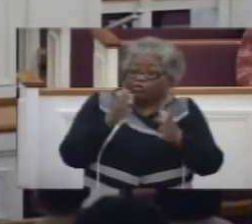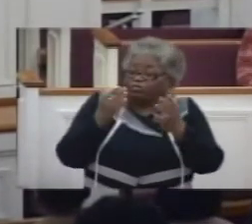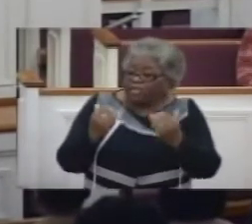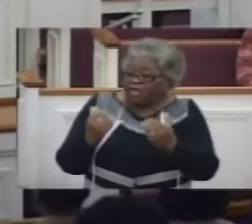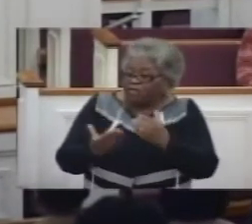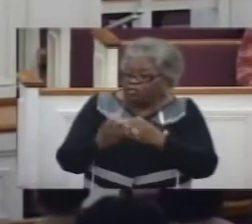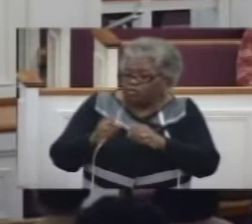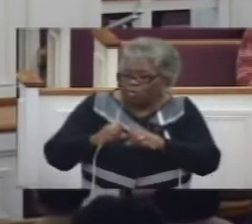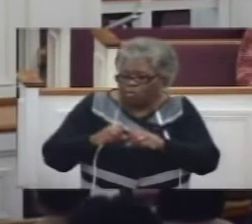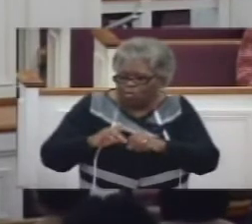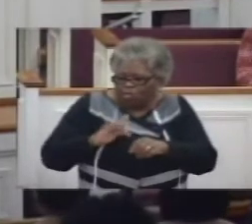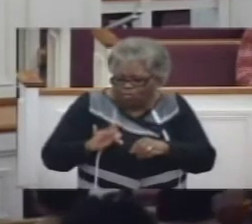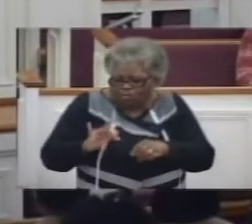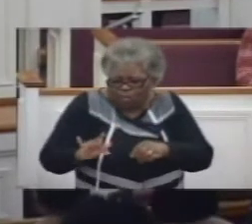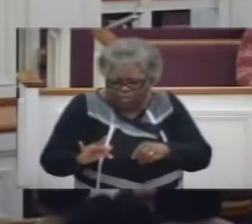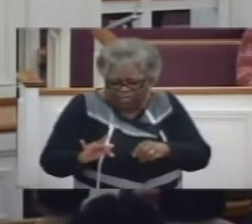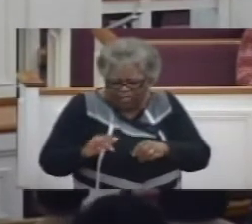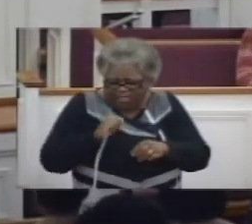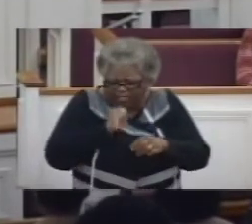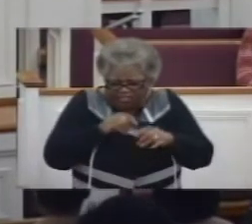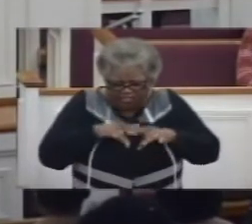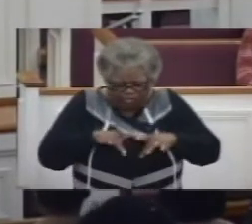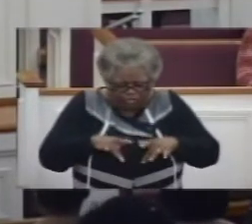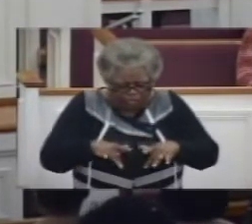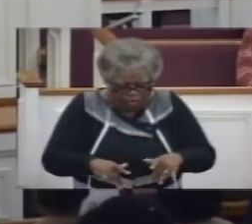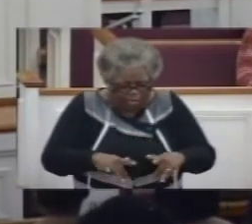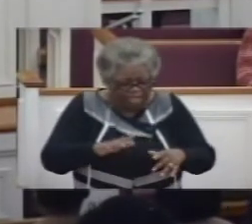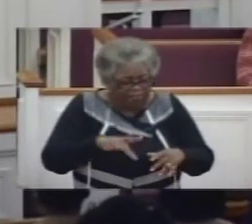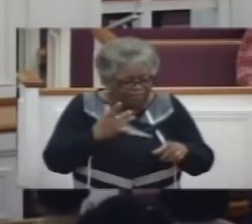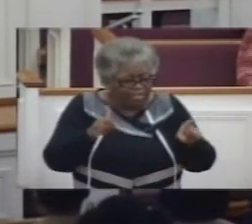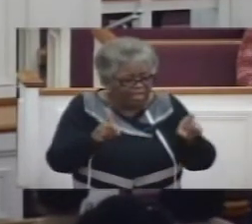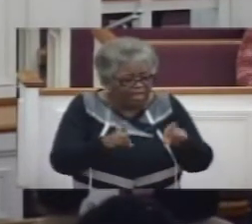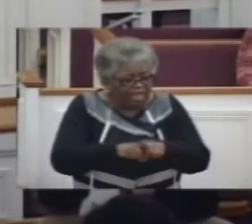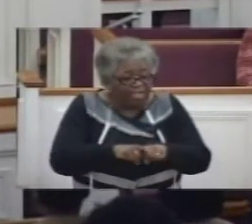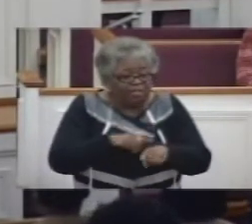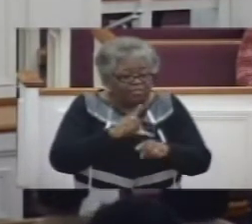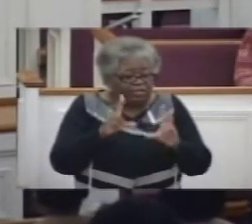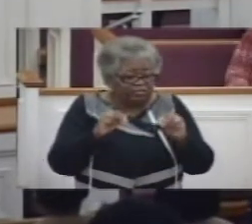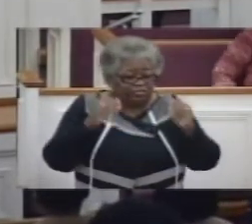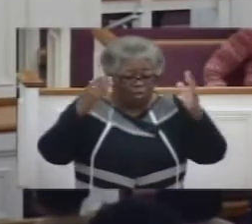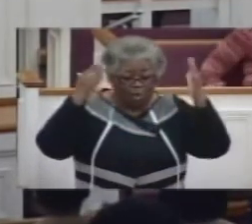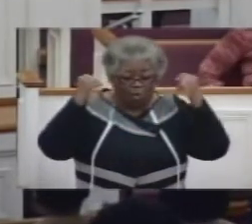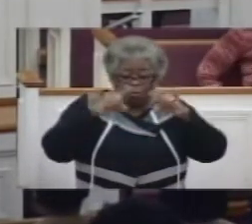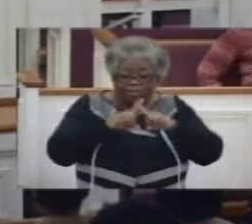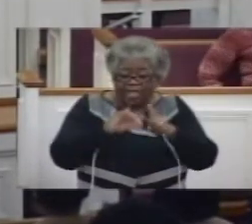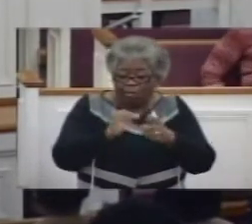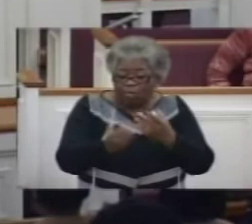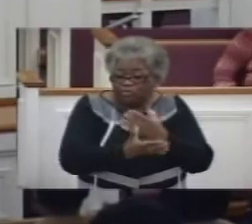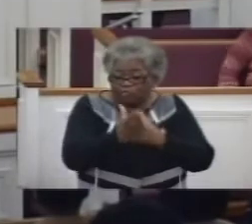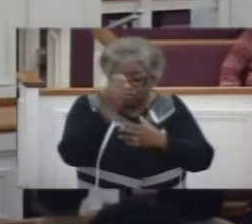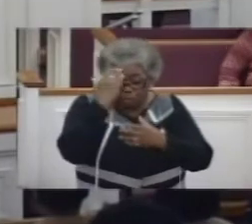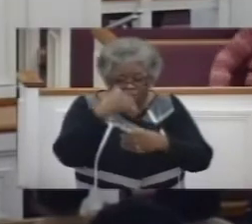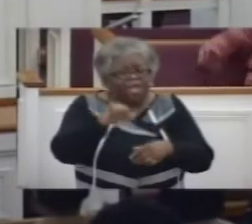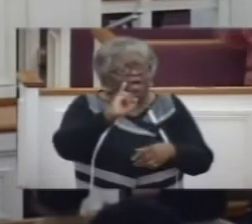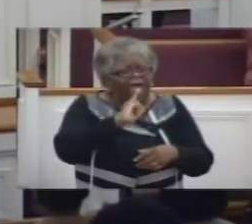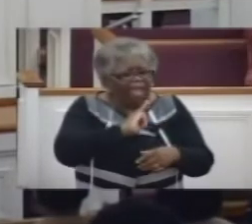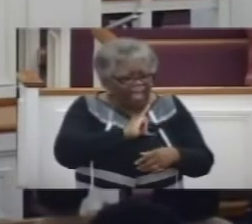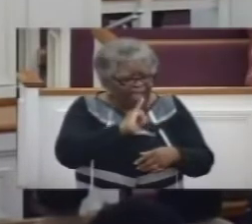you're broken, discouraged, and you feel like there ain't no hope. But I want you to know,